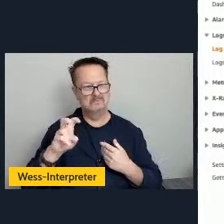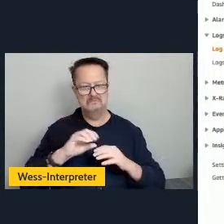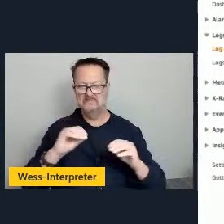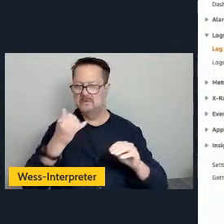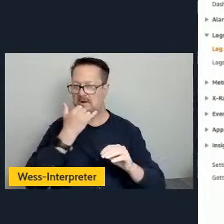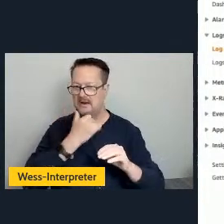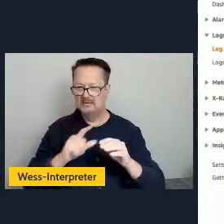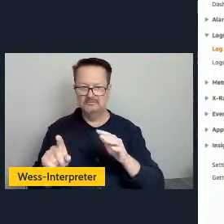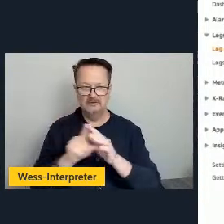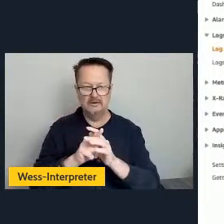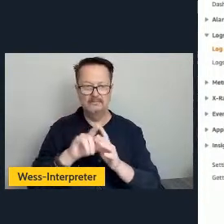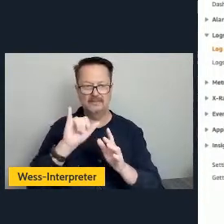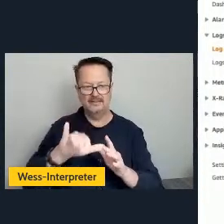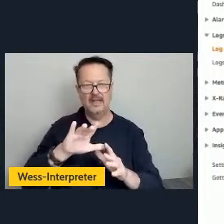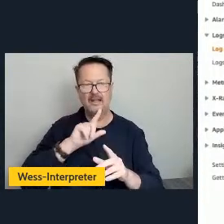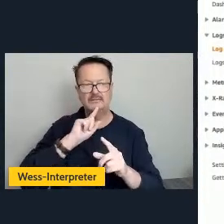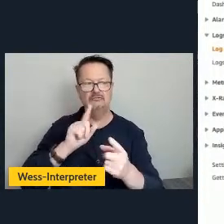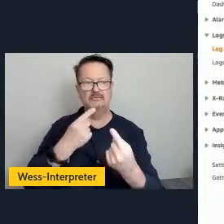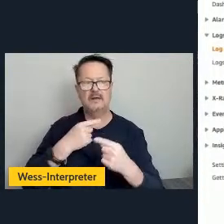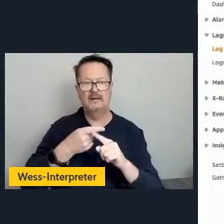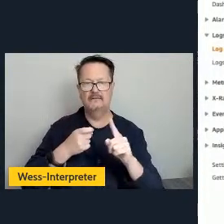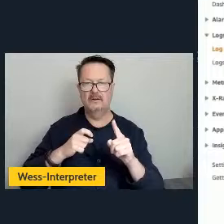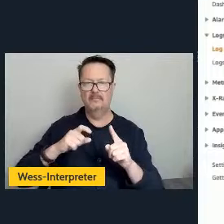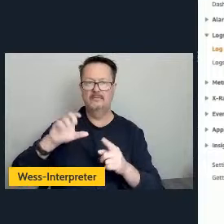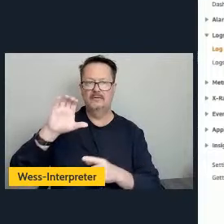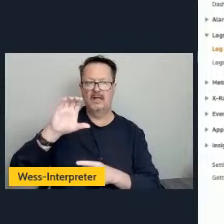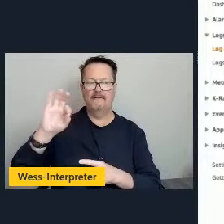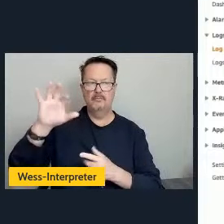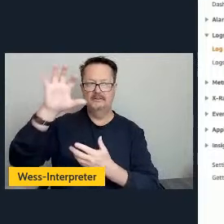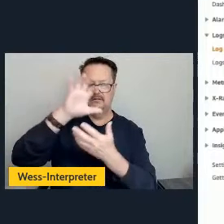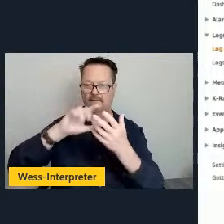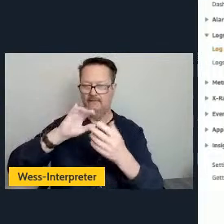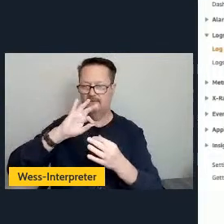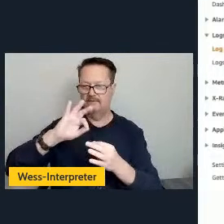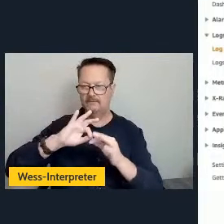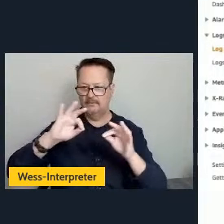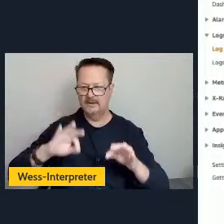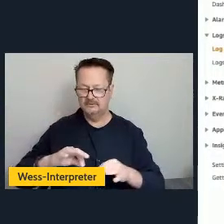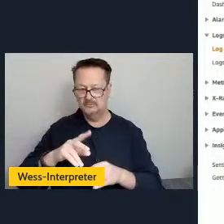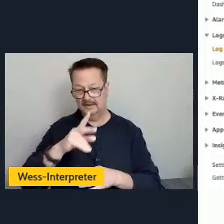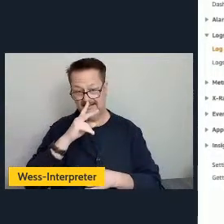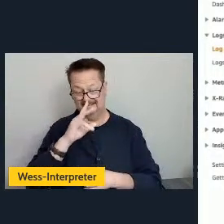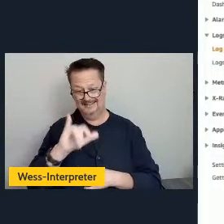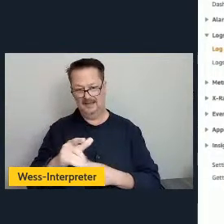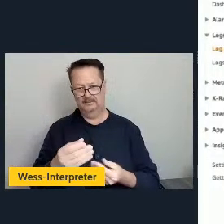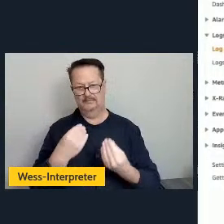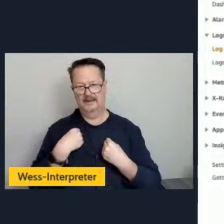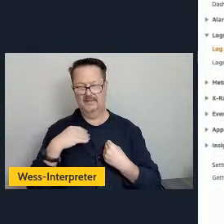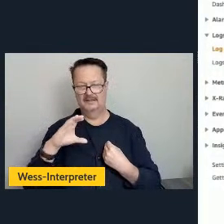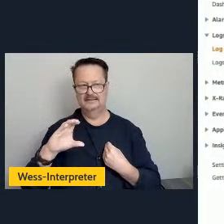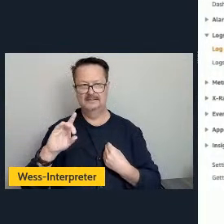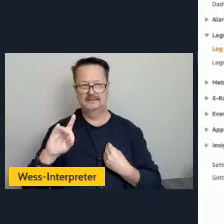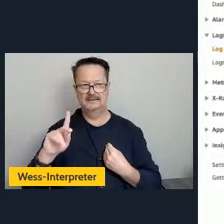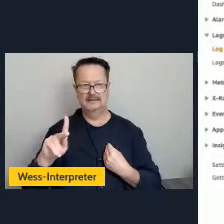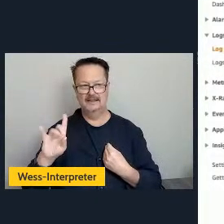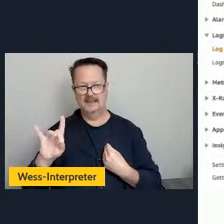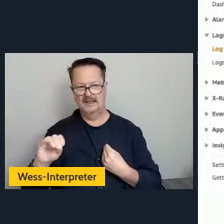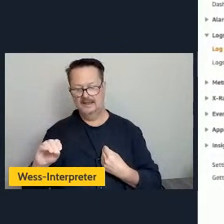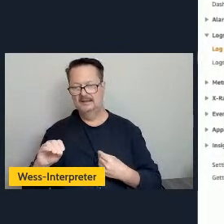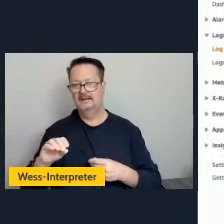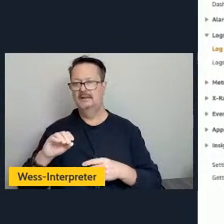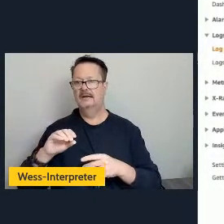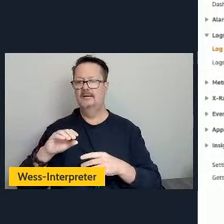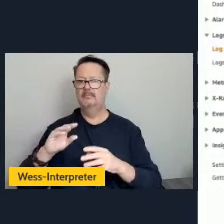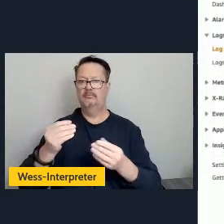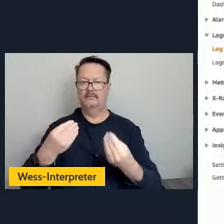is the CloudFormation response. As you can see here, this is created by the CDK provider framework. We had to do